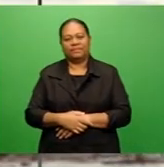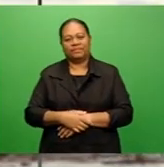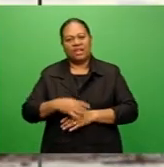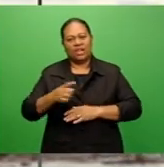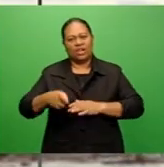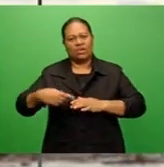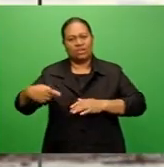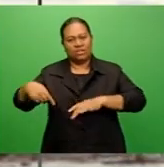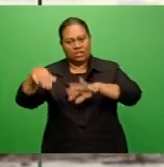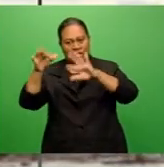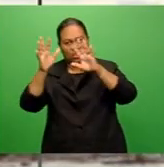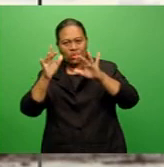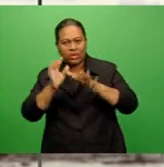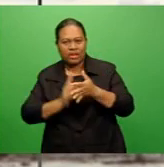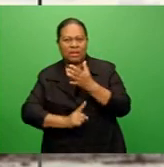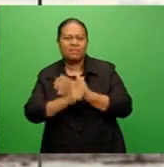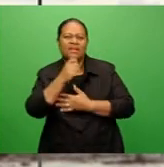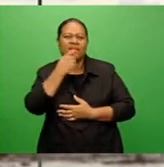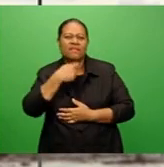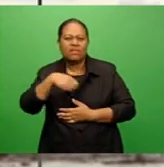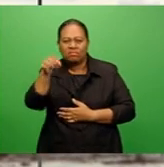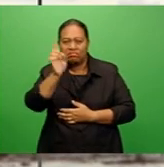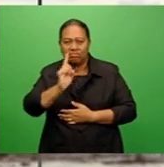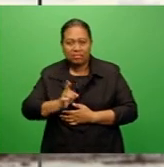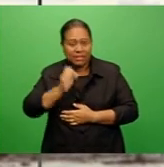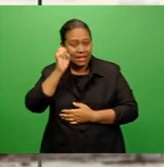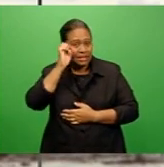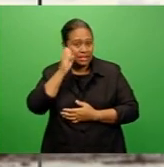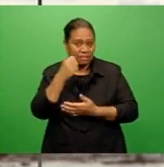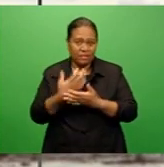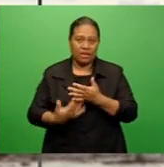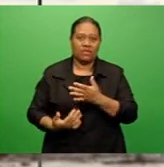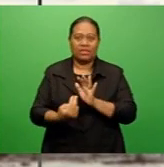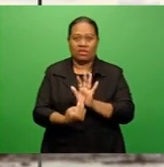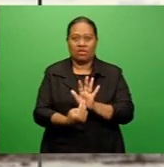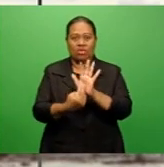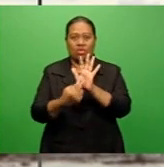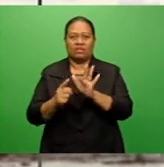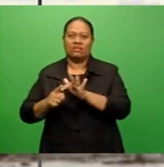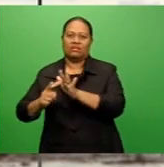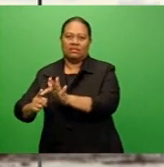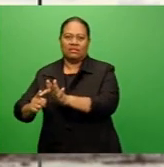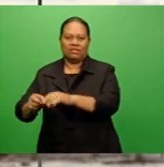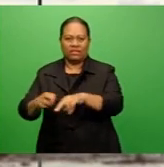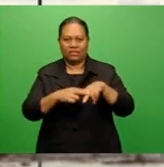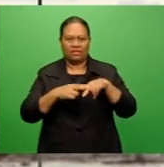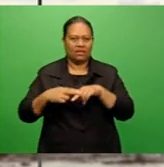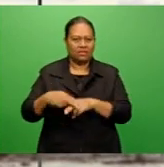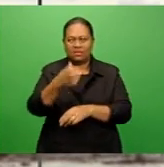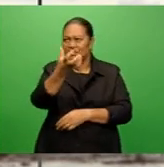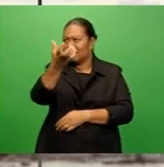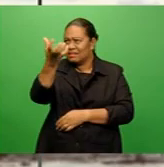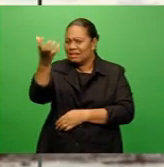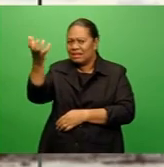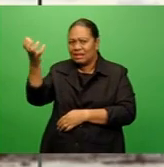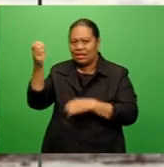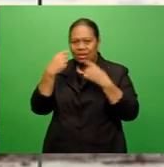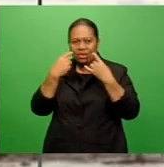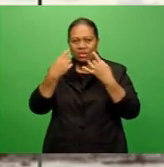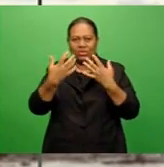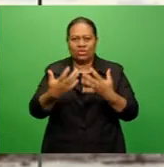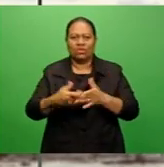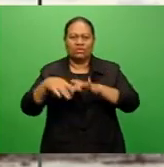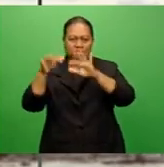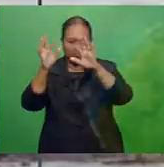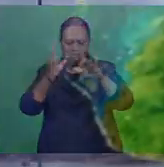Occasional rain and few thunderstorms were experienced over the northern and eastern parts of the country. Cloudy conditions prevailed elsewhere, with